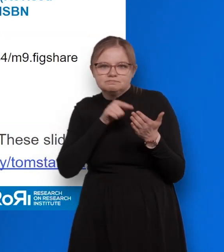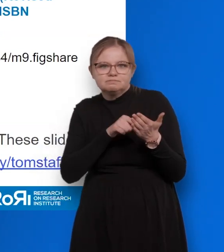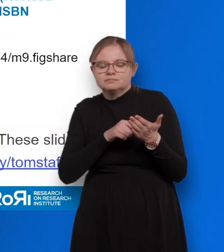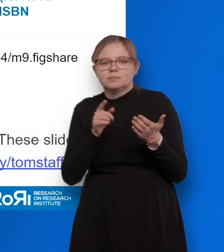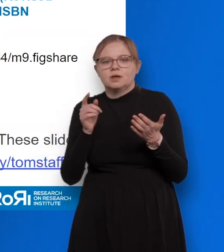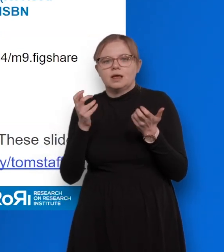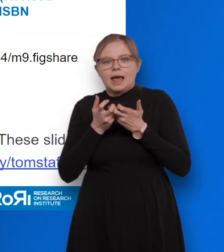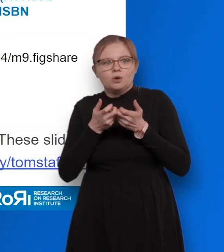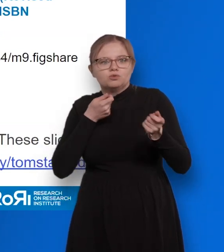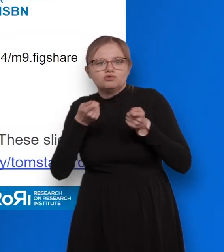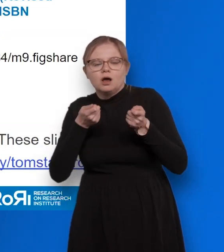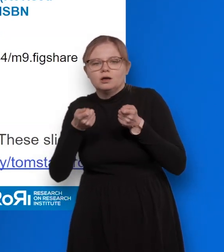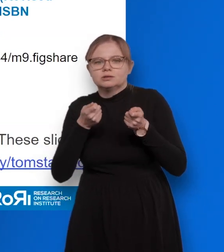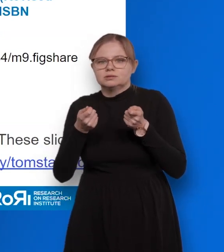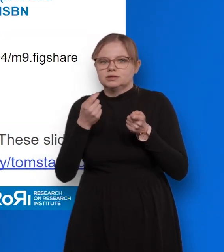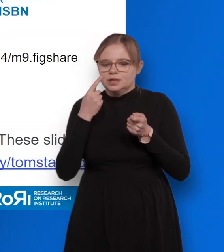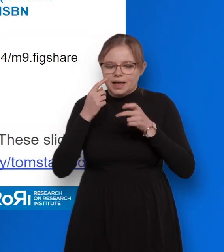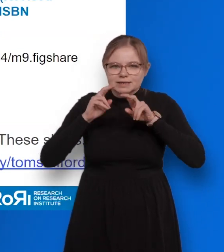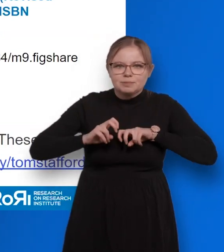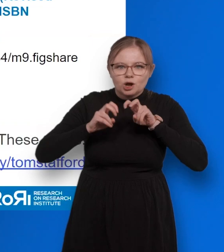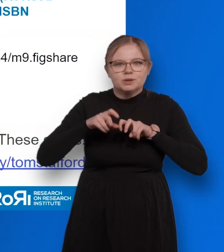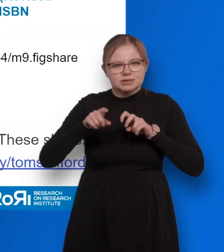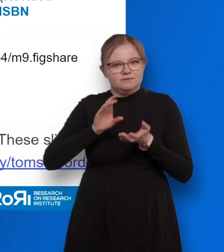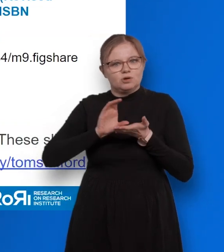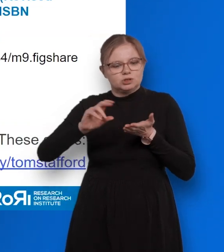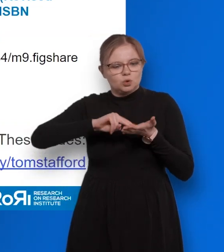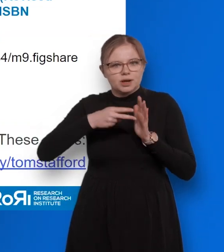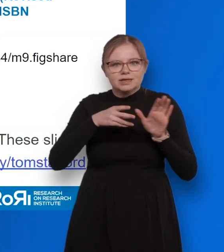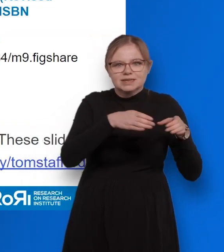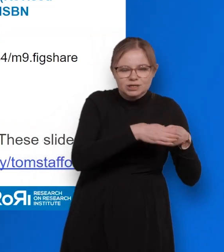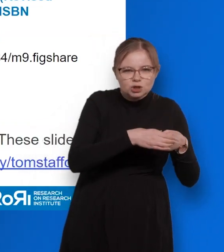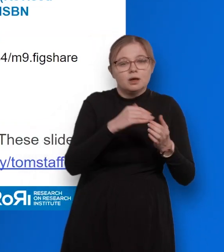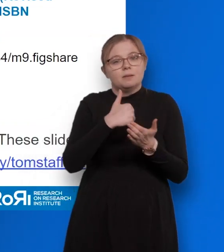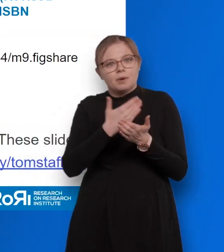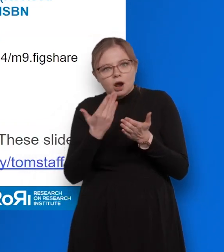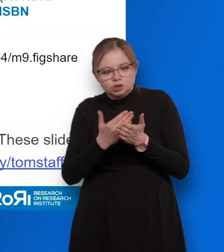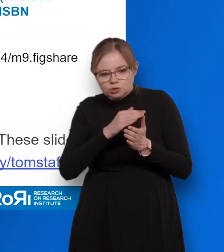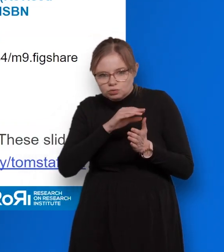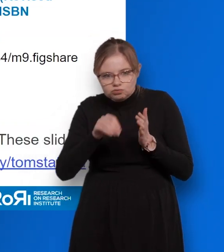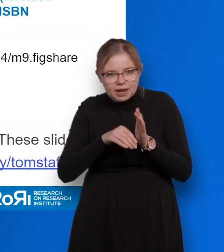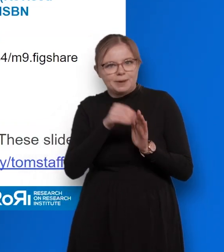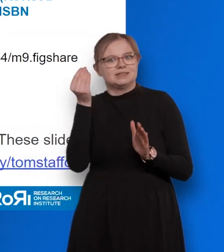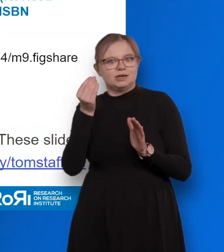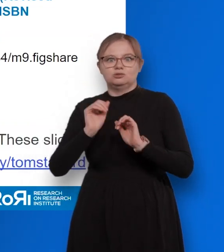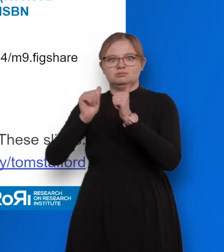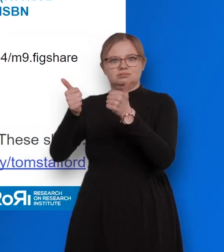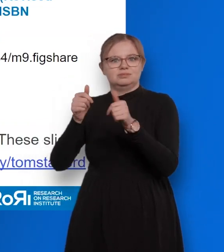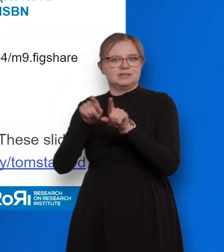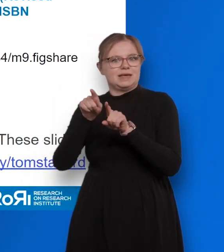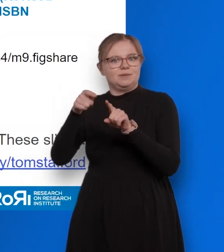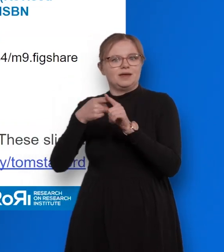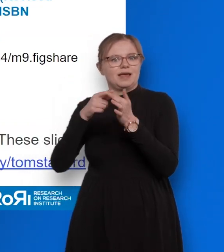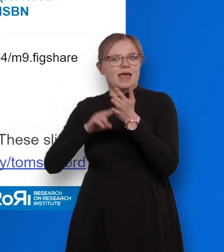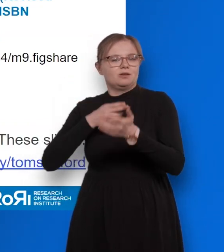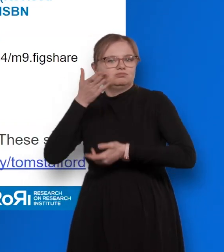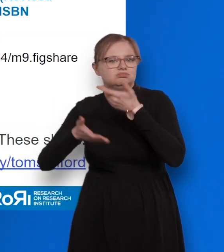it takes to run an experiment in a funding organization, and kind of particularly case studies of partial randomization. So great to hear Ken's